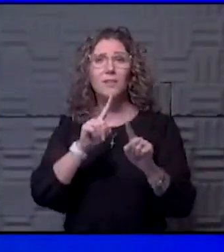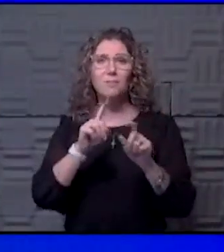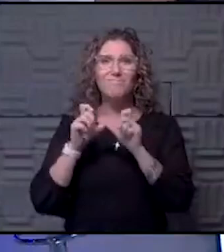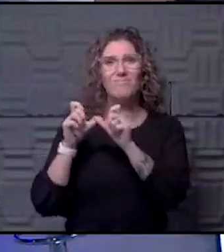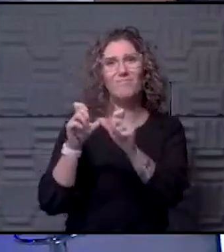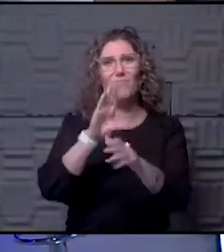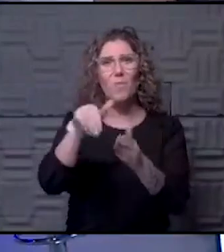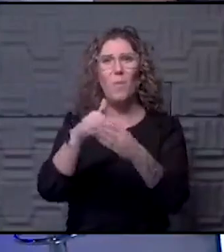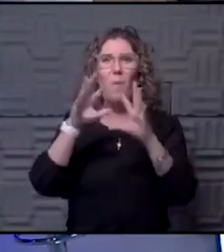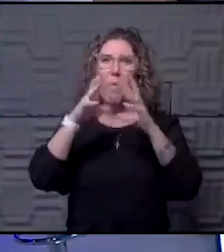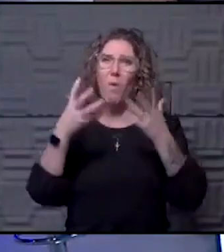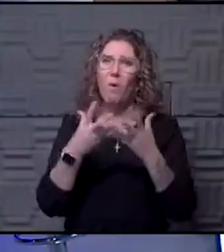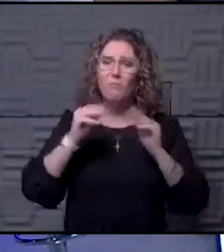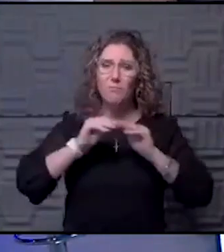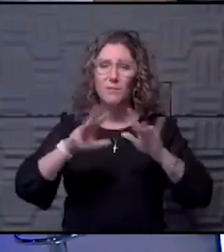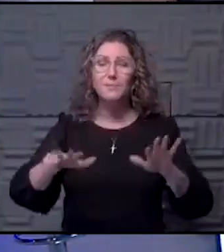pandemic.